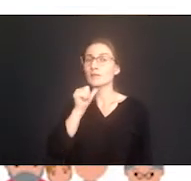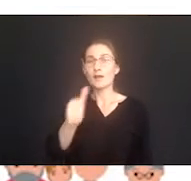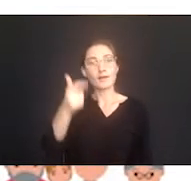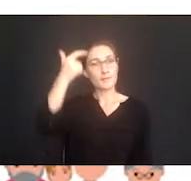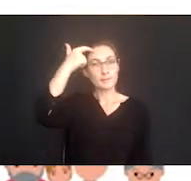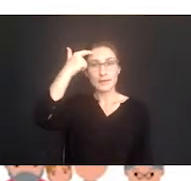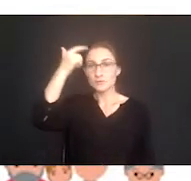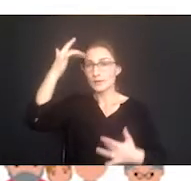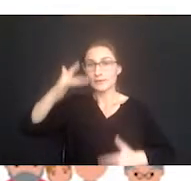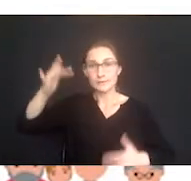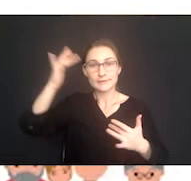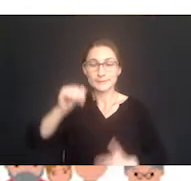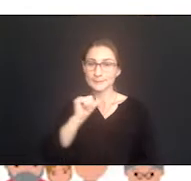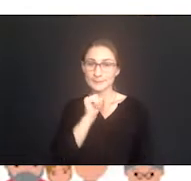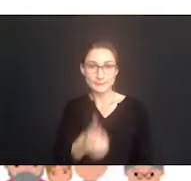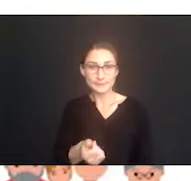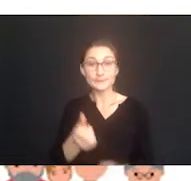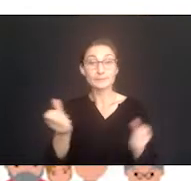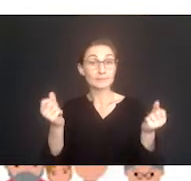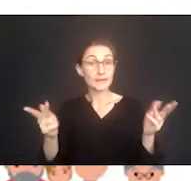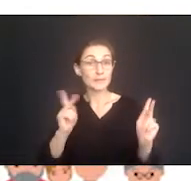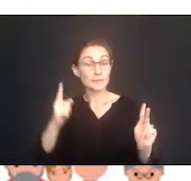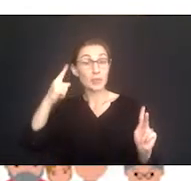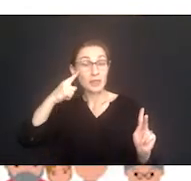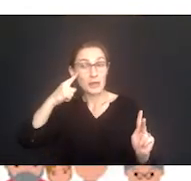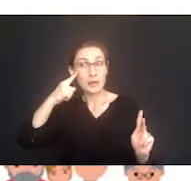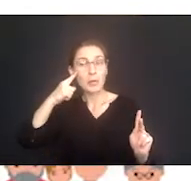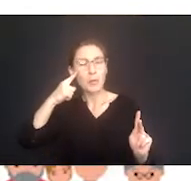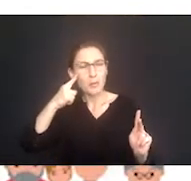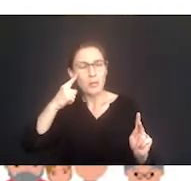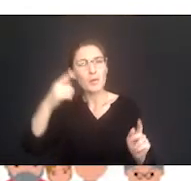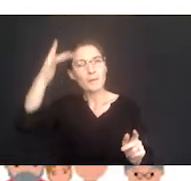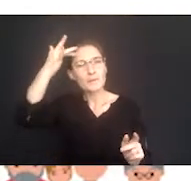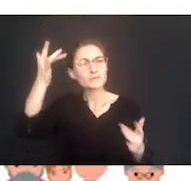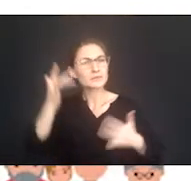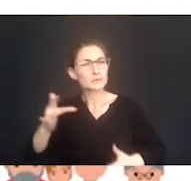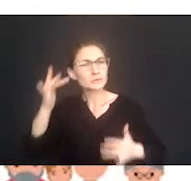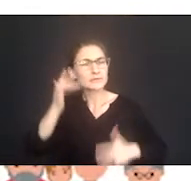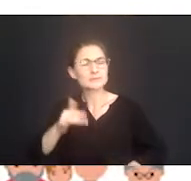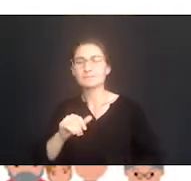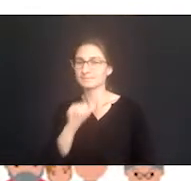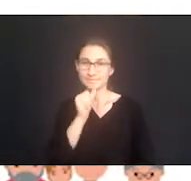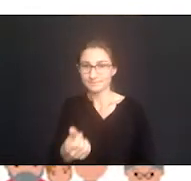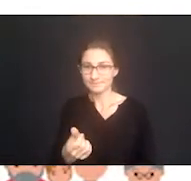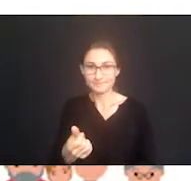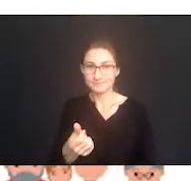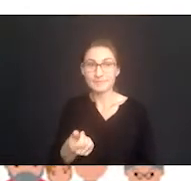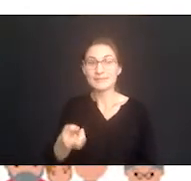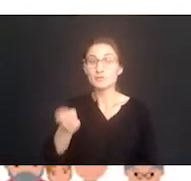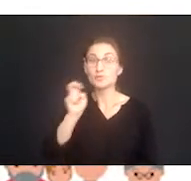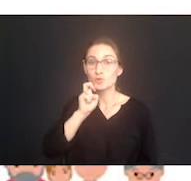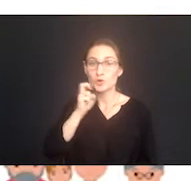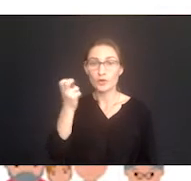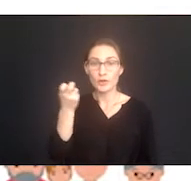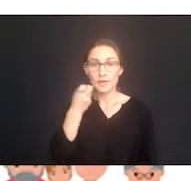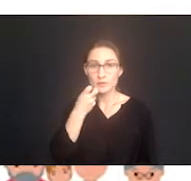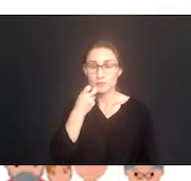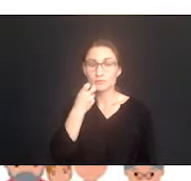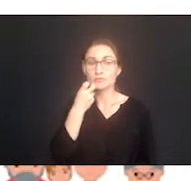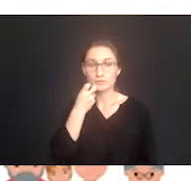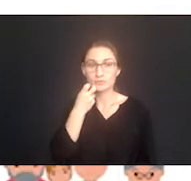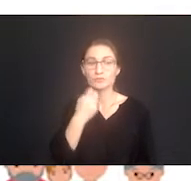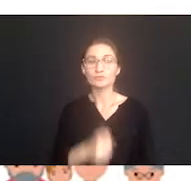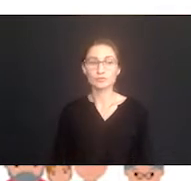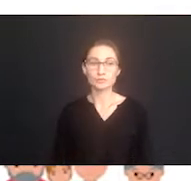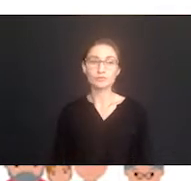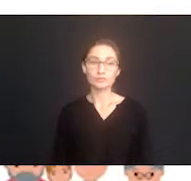quite a few people who think that epilepsy is a form of mental illness. It is not. It is neurological in nature. It is not psychological in nature. It is not a